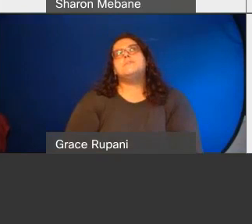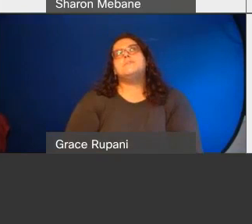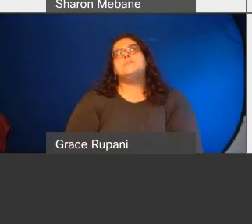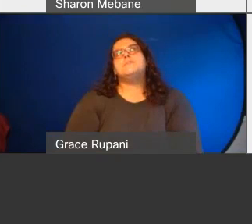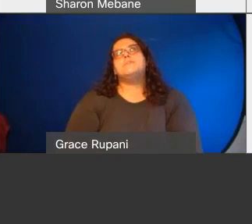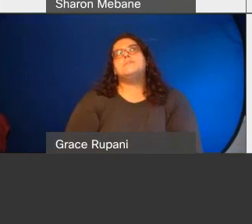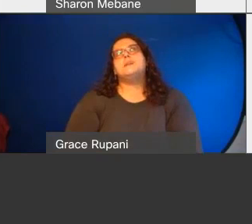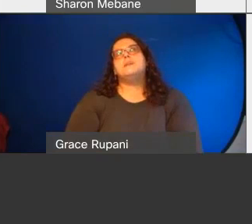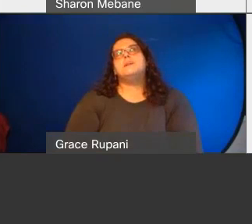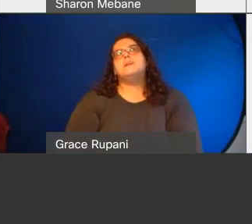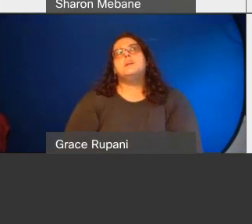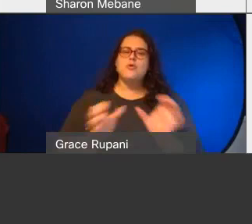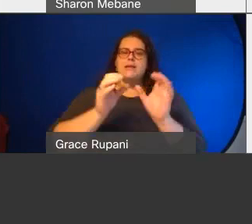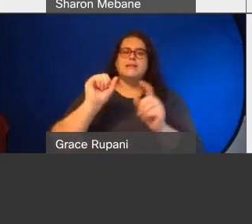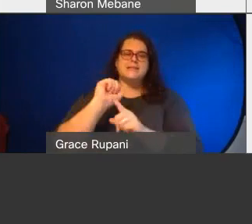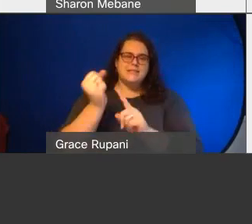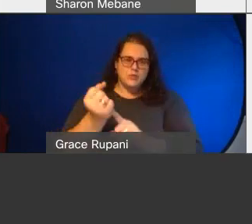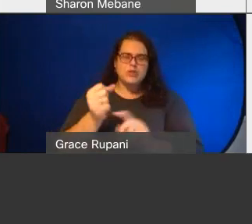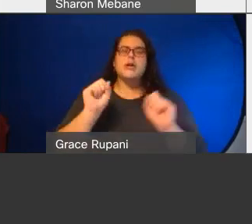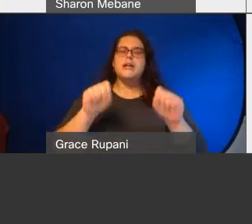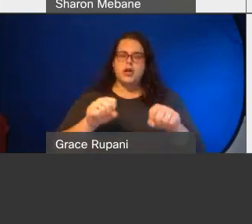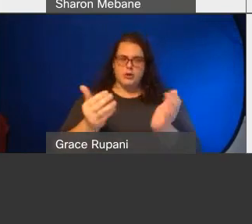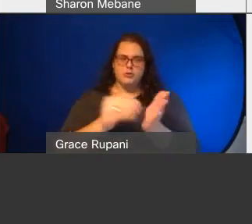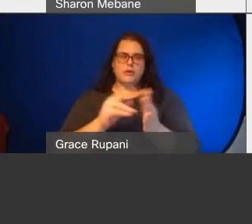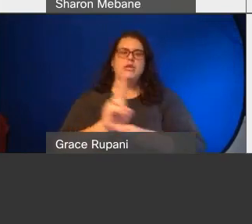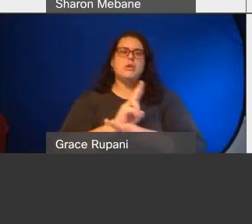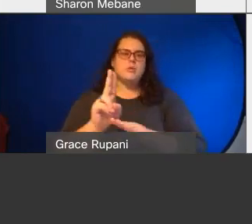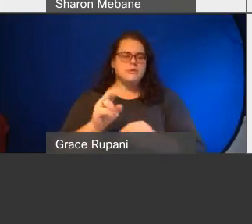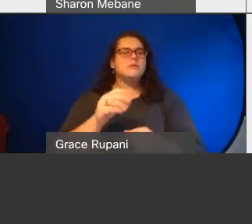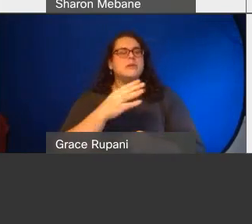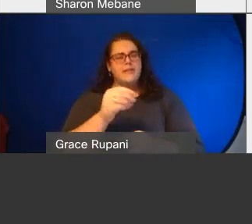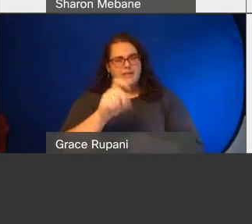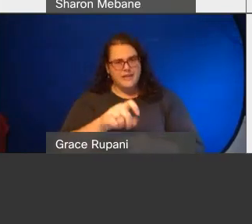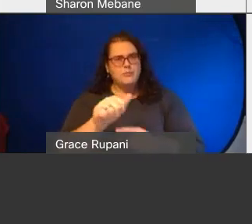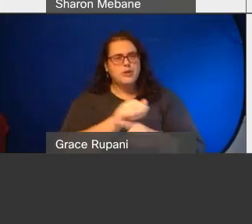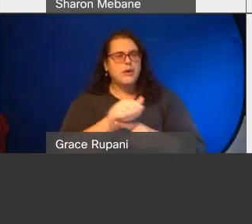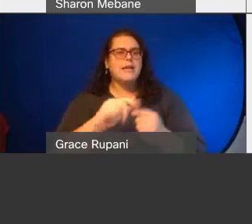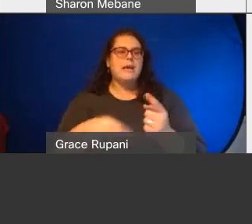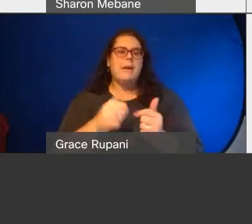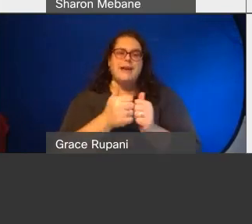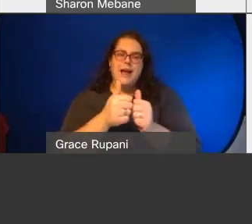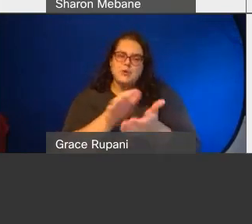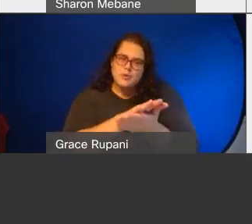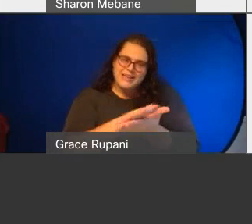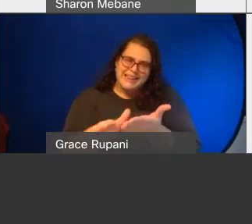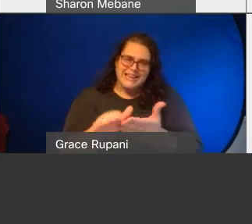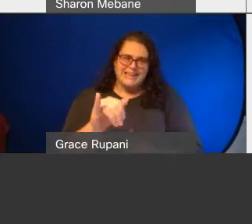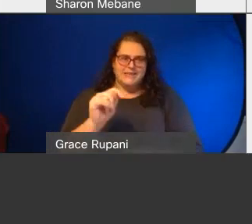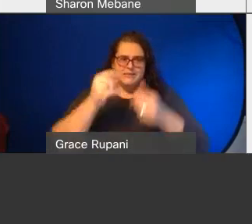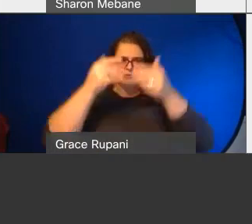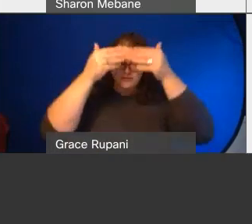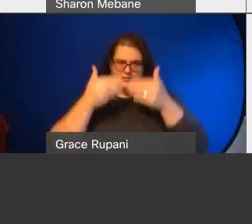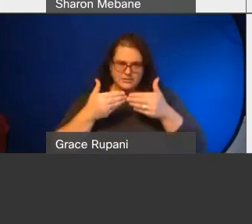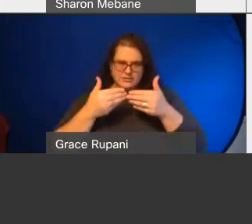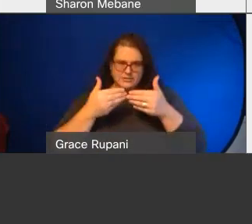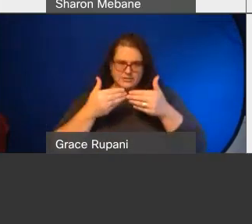to one individual, and then cleaning and disinfection procedures should be, that people should be trained on how to properly clean